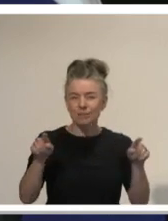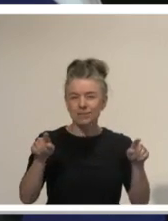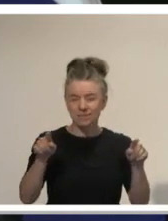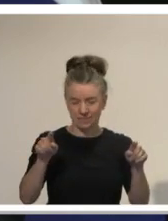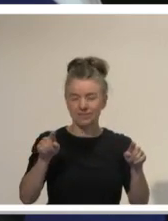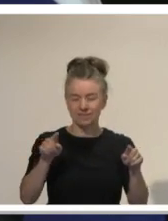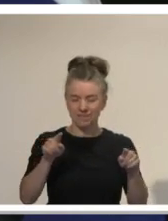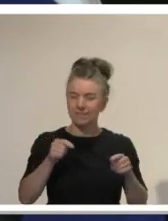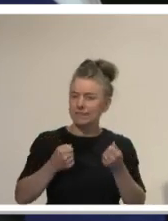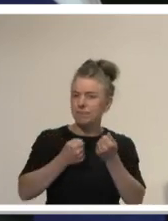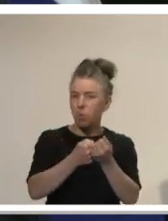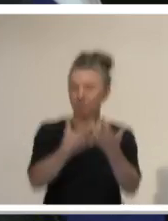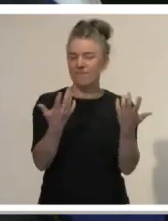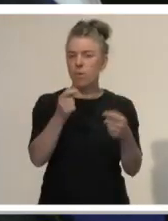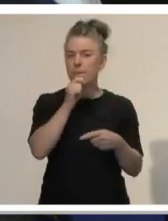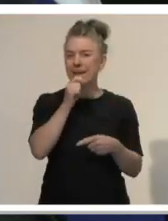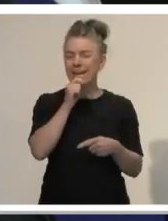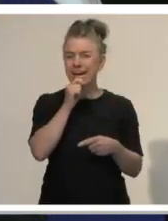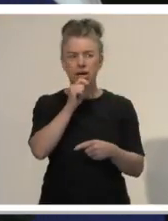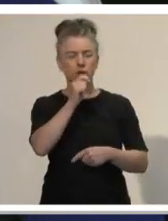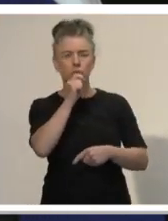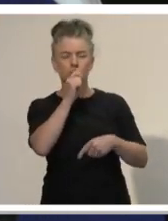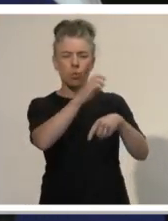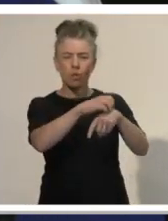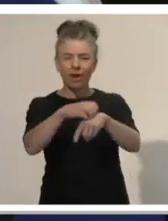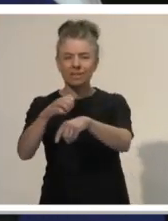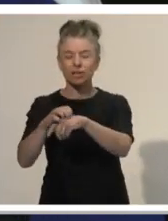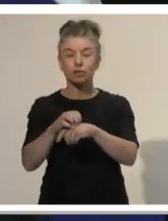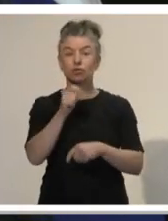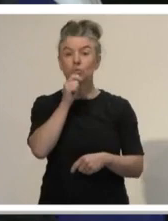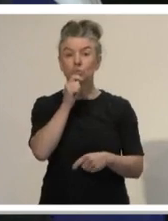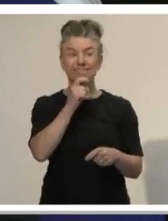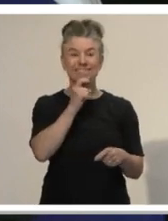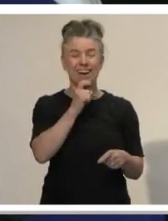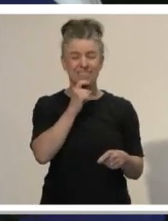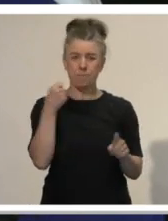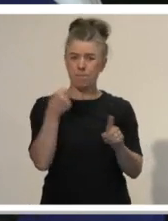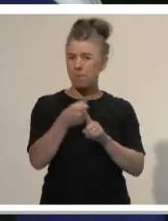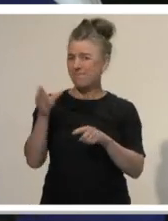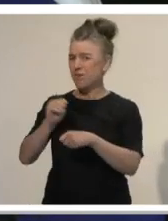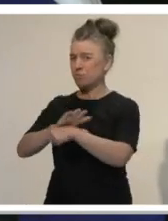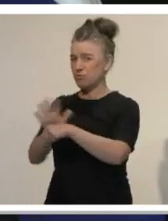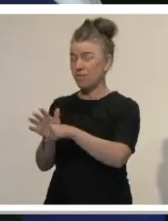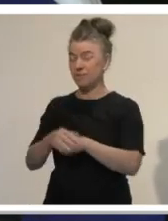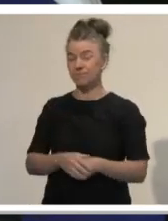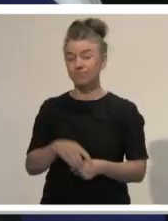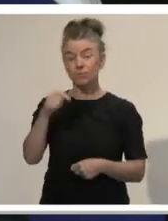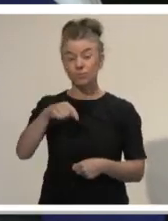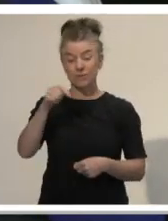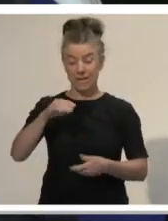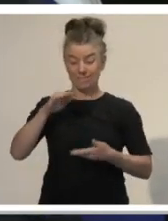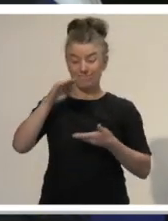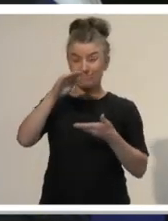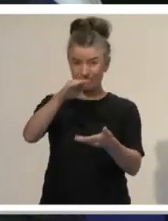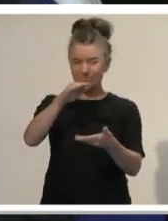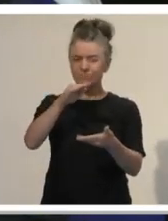media sector support packages to help media affected by COVID-19. Today's support package is a first step to provide